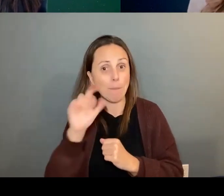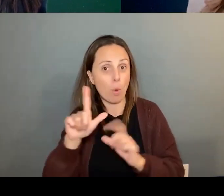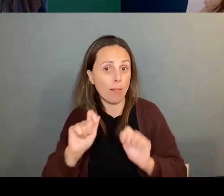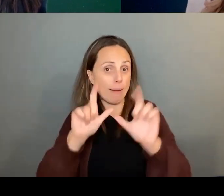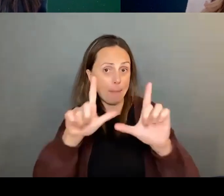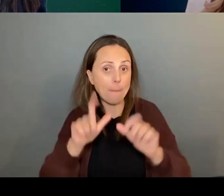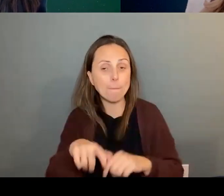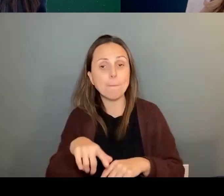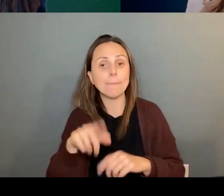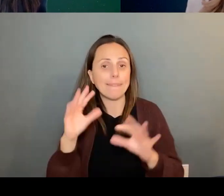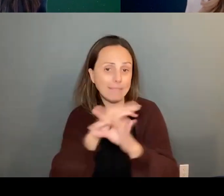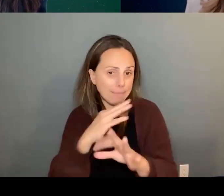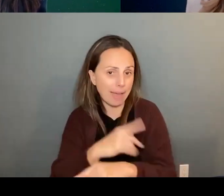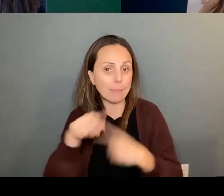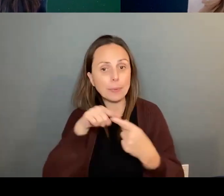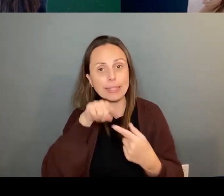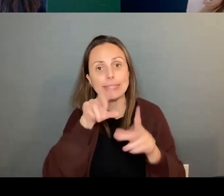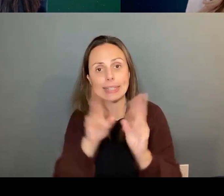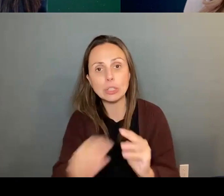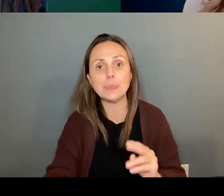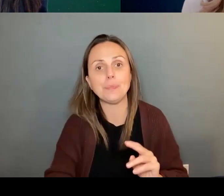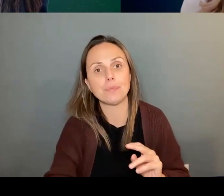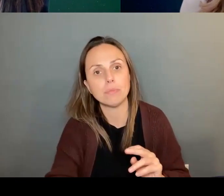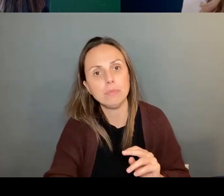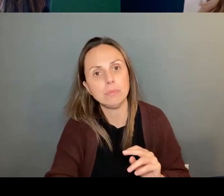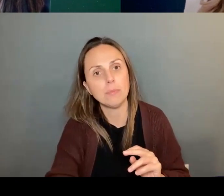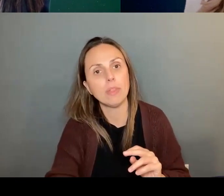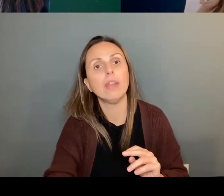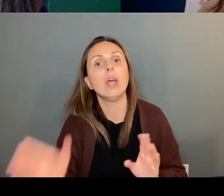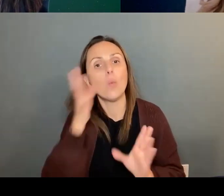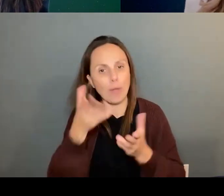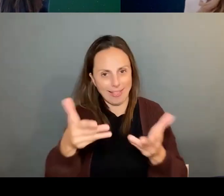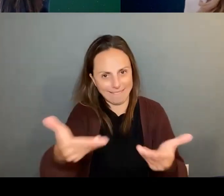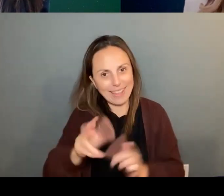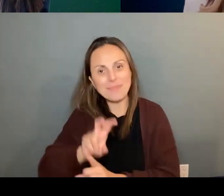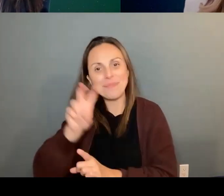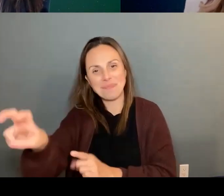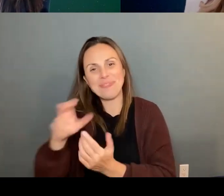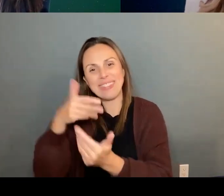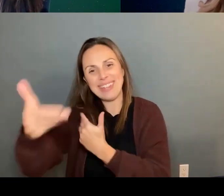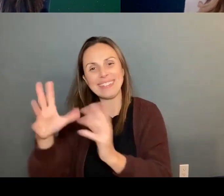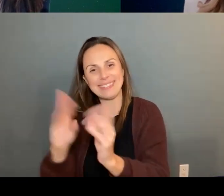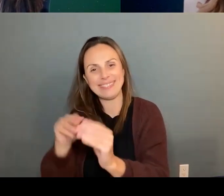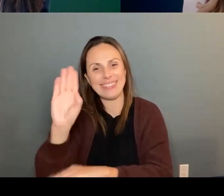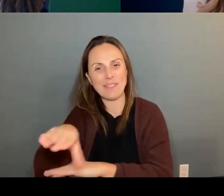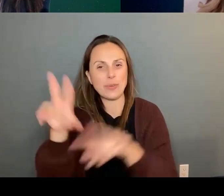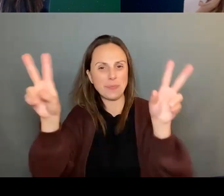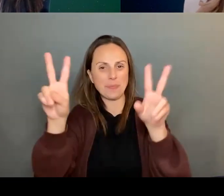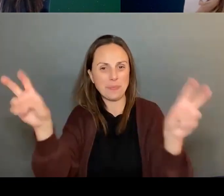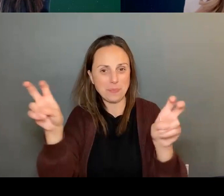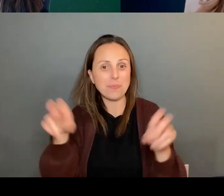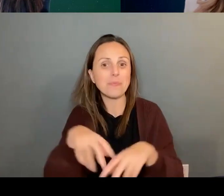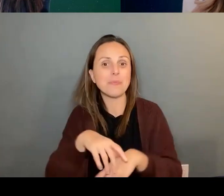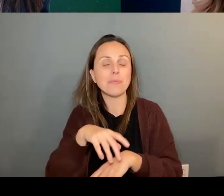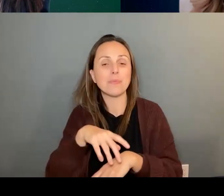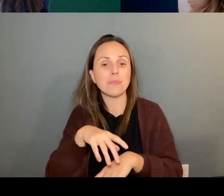up to get a bit of feedback on this particular session, and we will invite you to join our next afternoon session, which